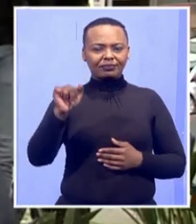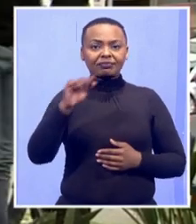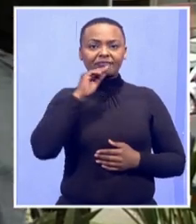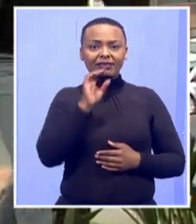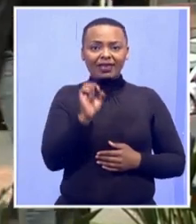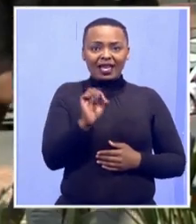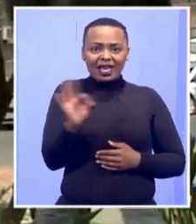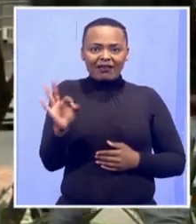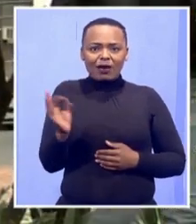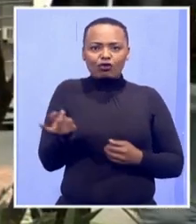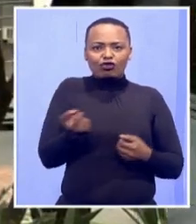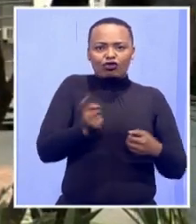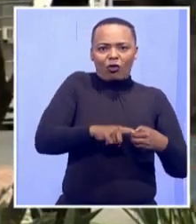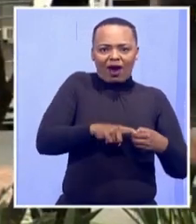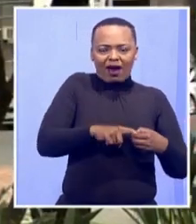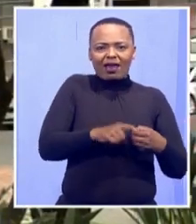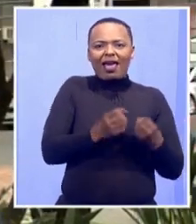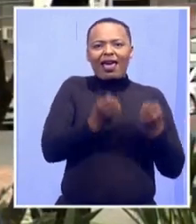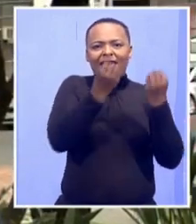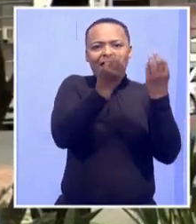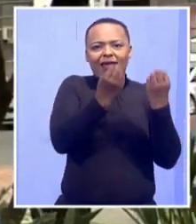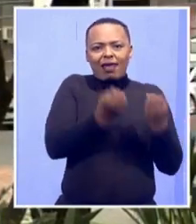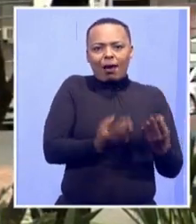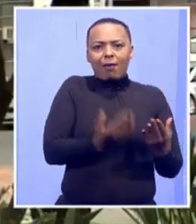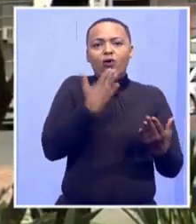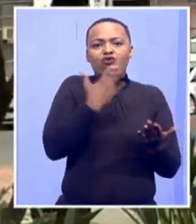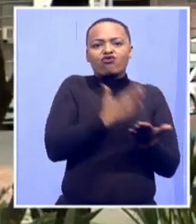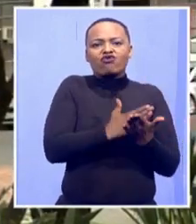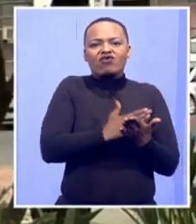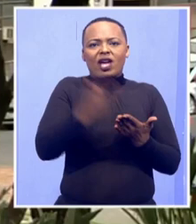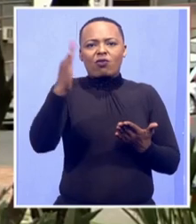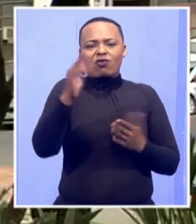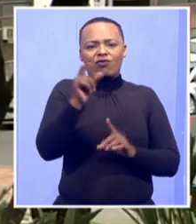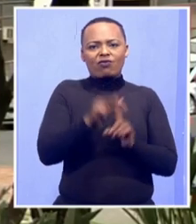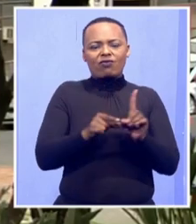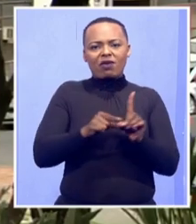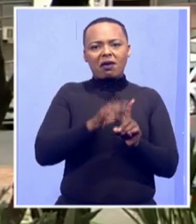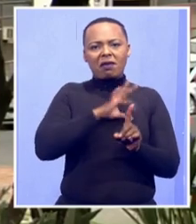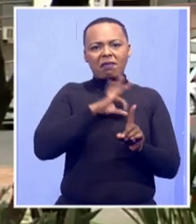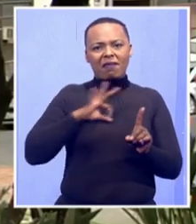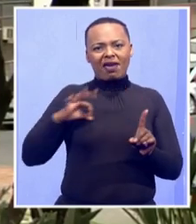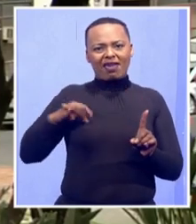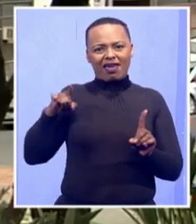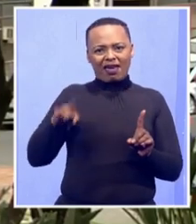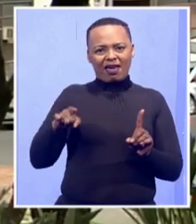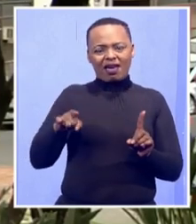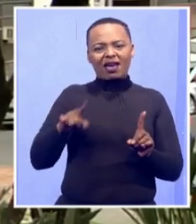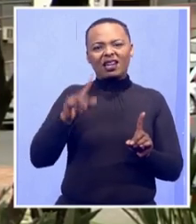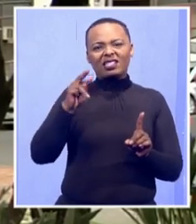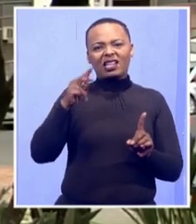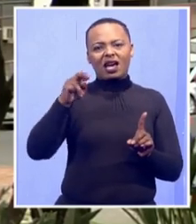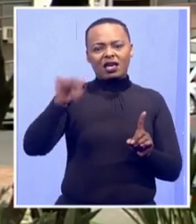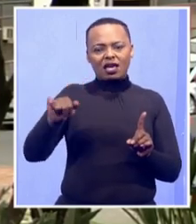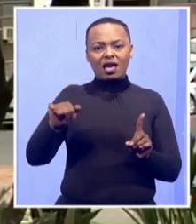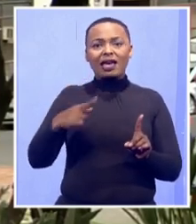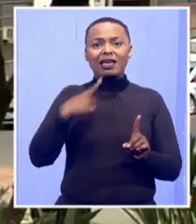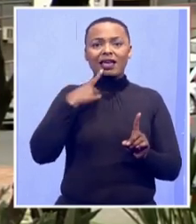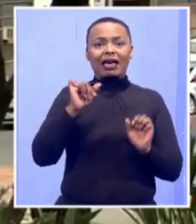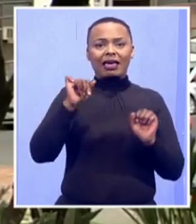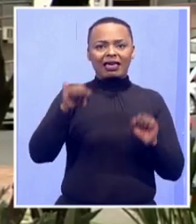be joining those numbers that removed Mayor Tanya Campbell. As you heard Mr. Lesiba Mpia saying that they may be fielding a